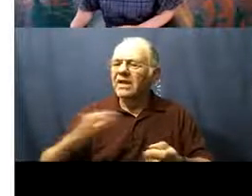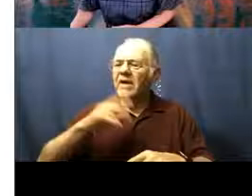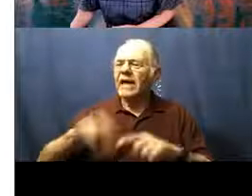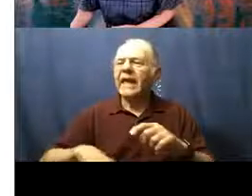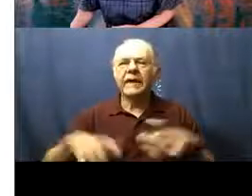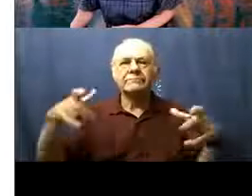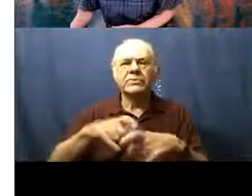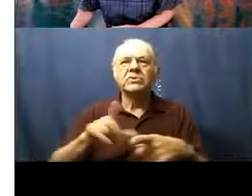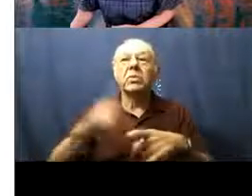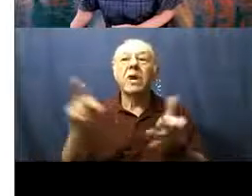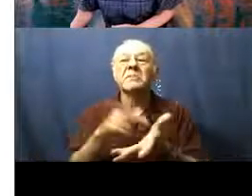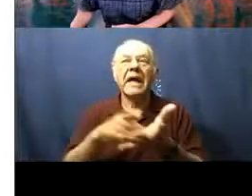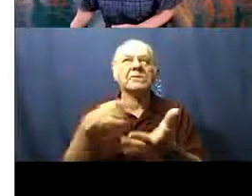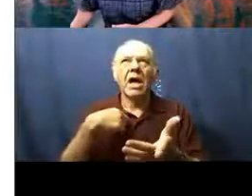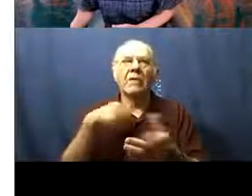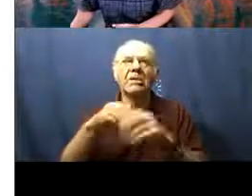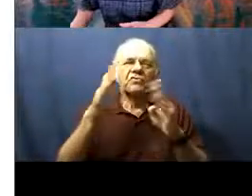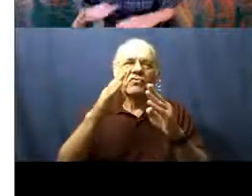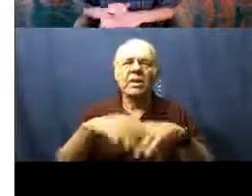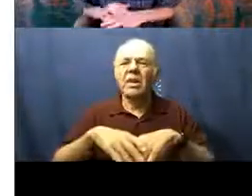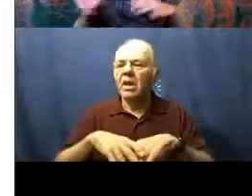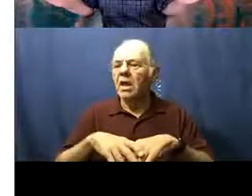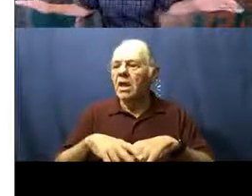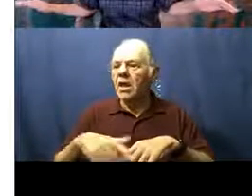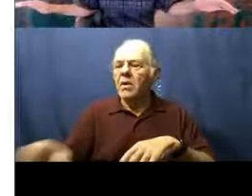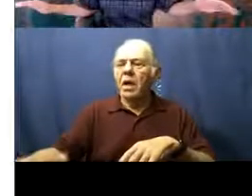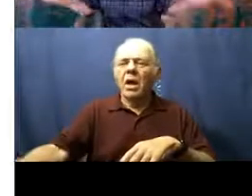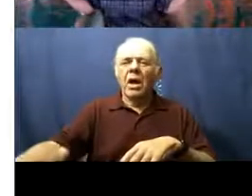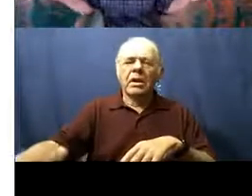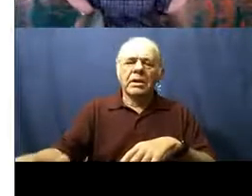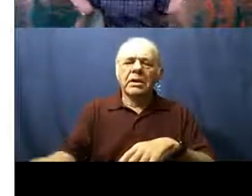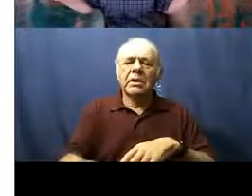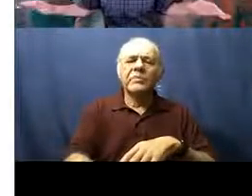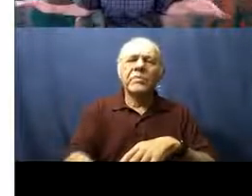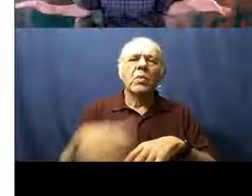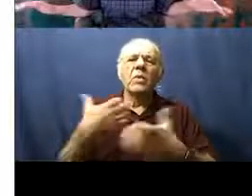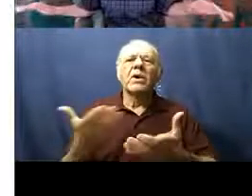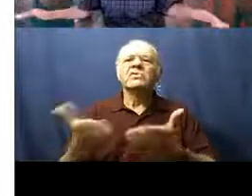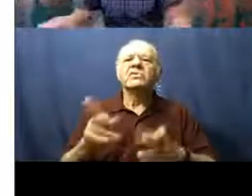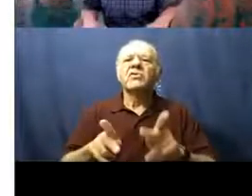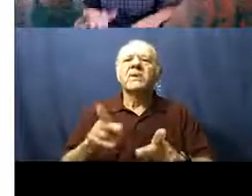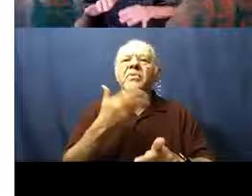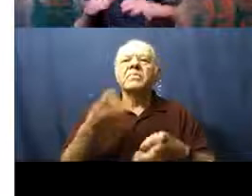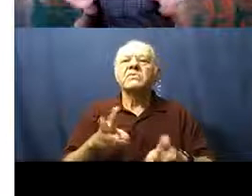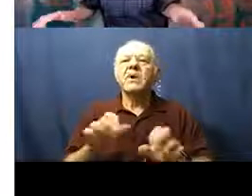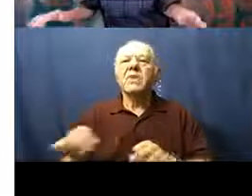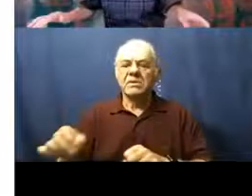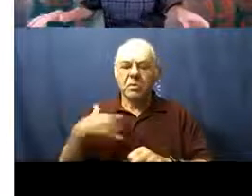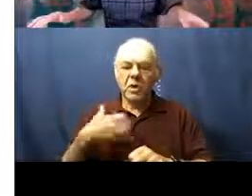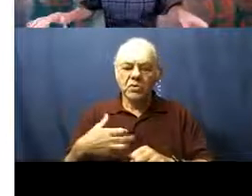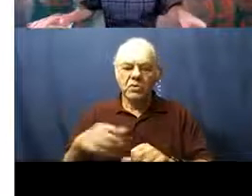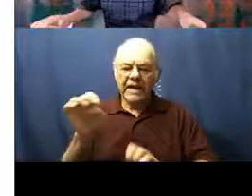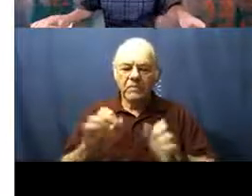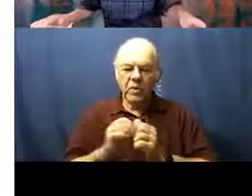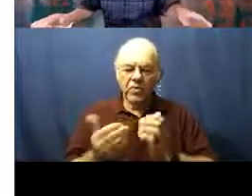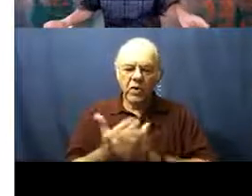to one page, I'm in trouble. So, we really want to serve people the best way possible. We want to experiment with